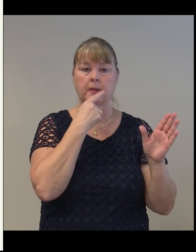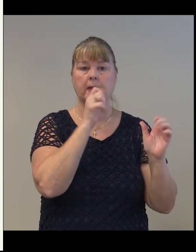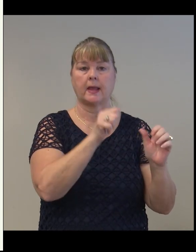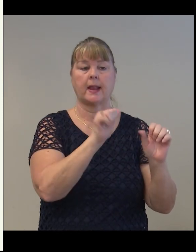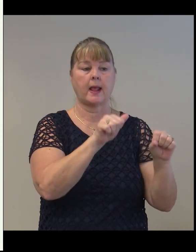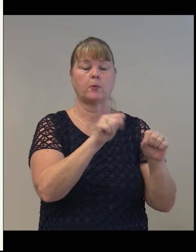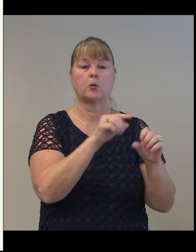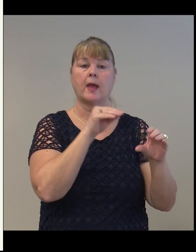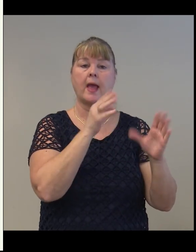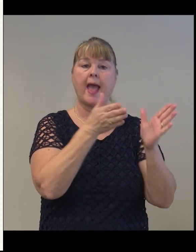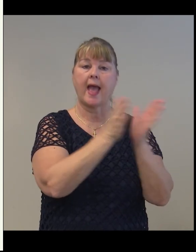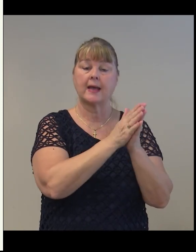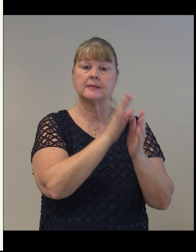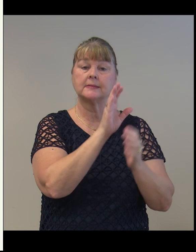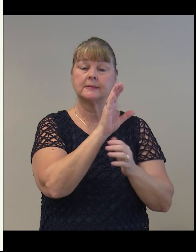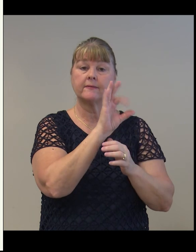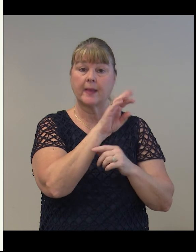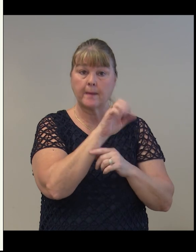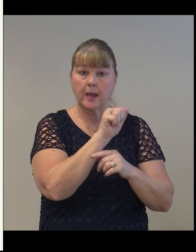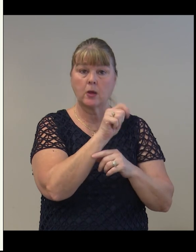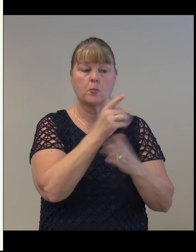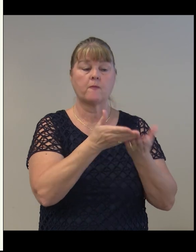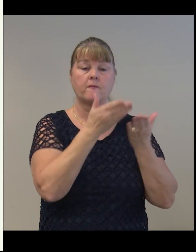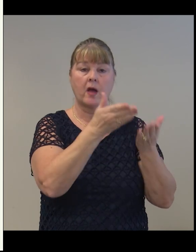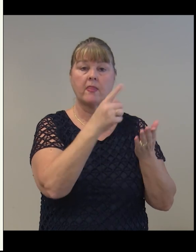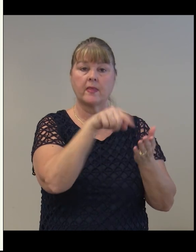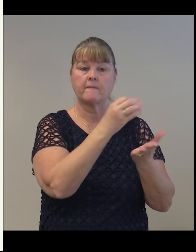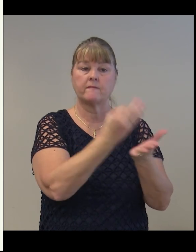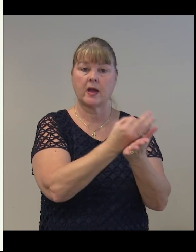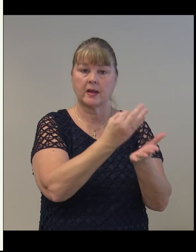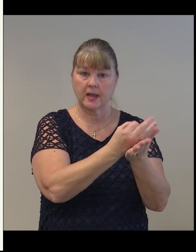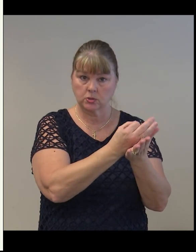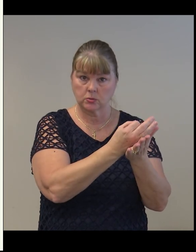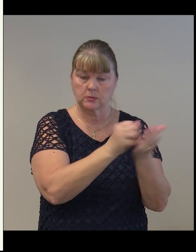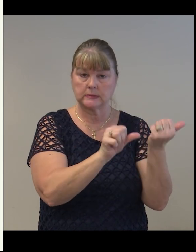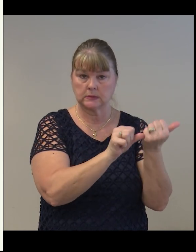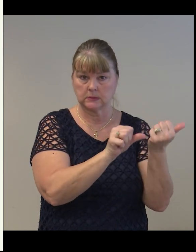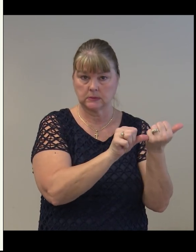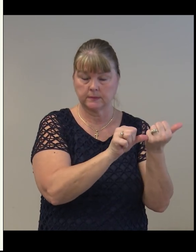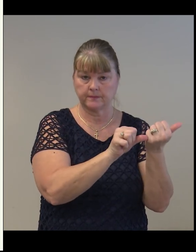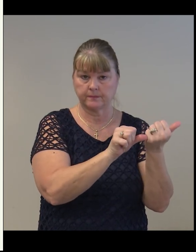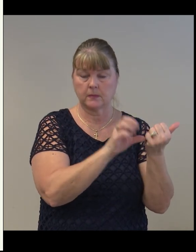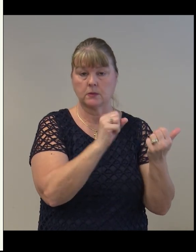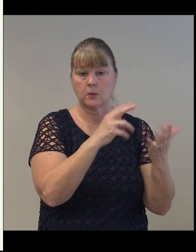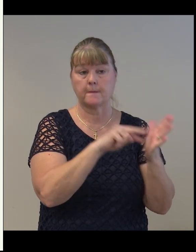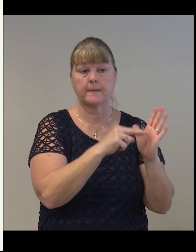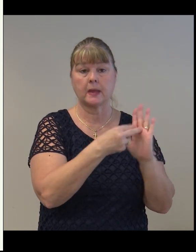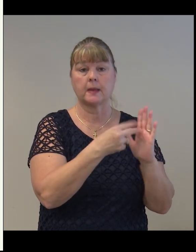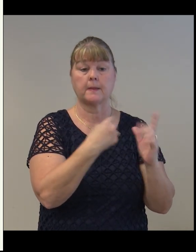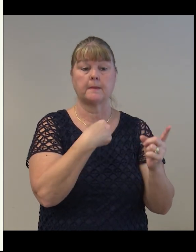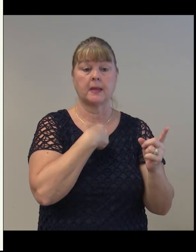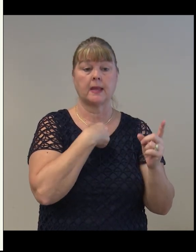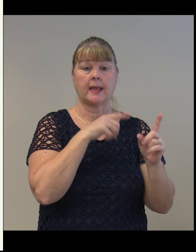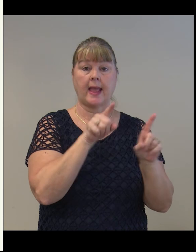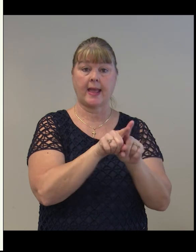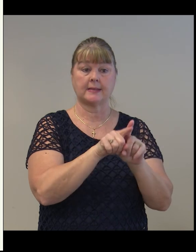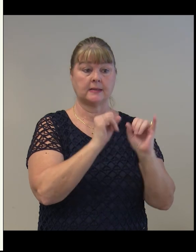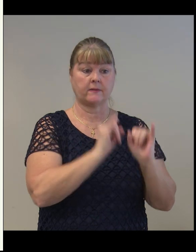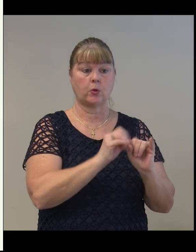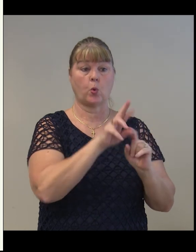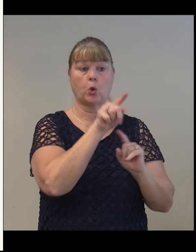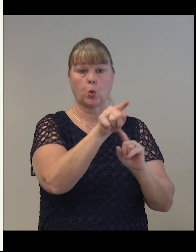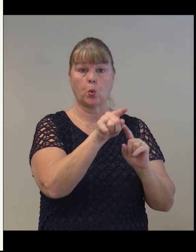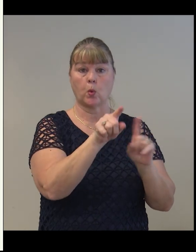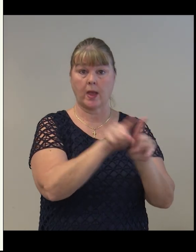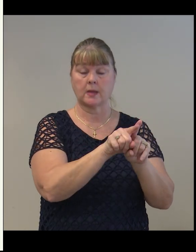public will be able to ask FEMA to provide them financial assistance. So that means me as an